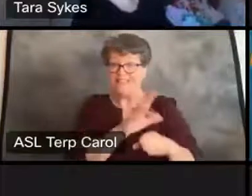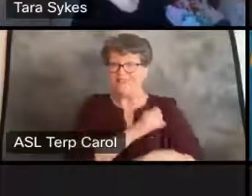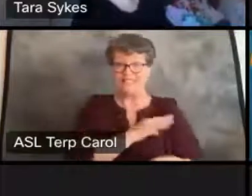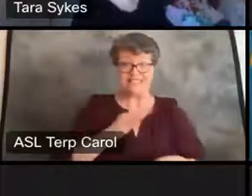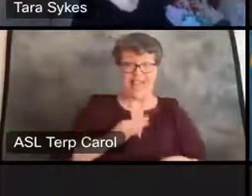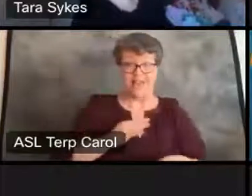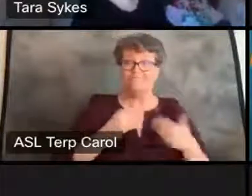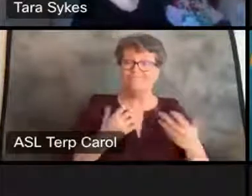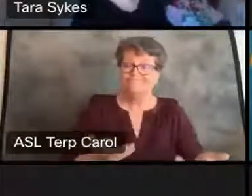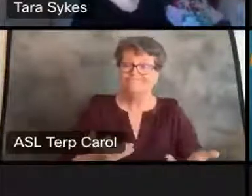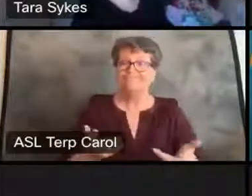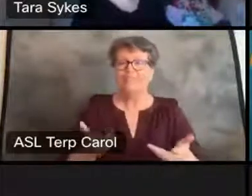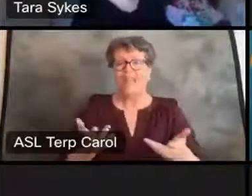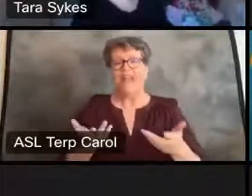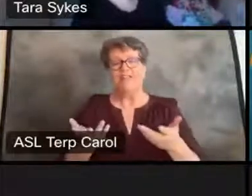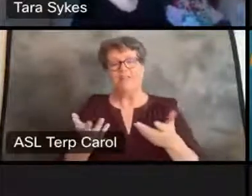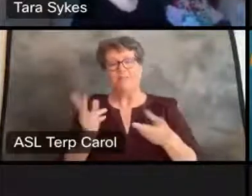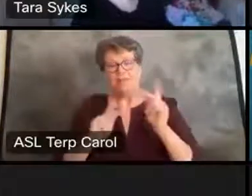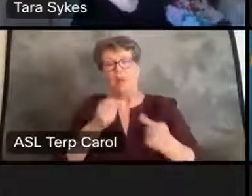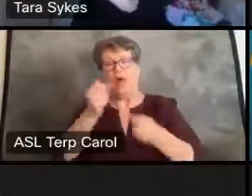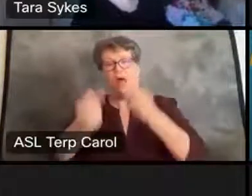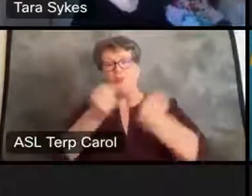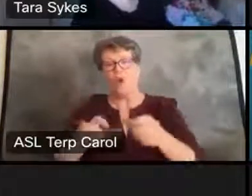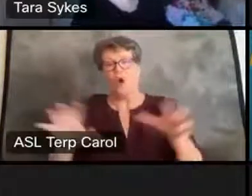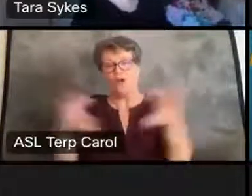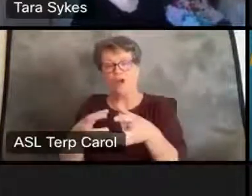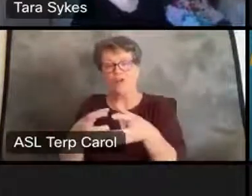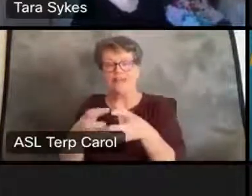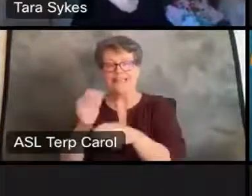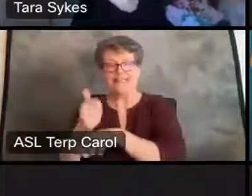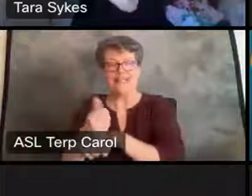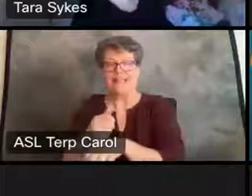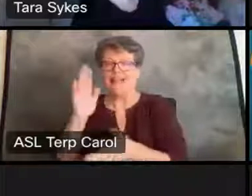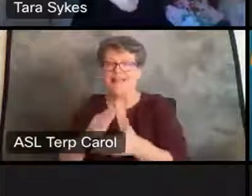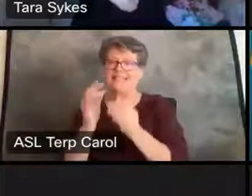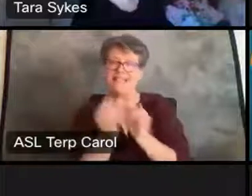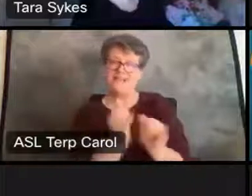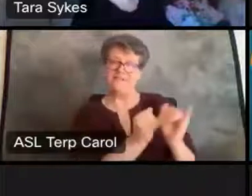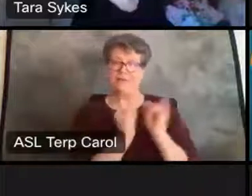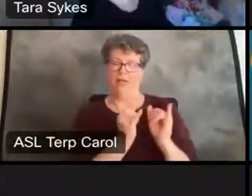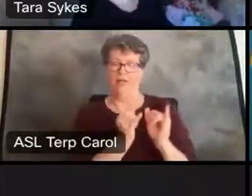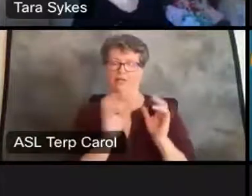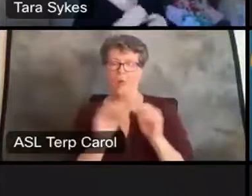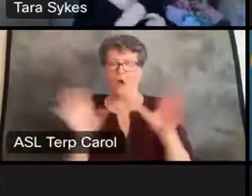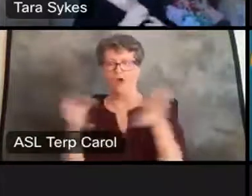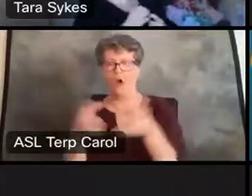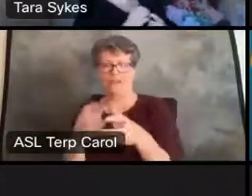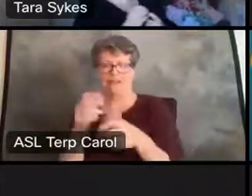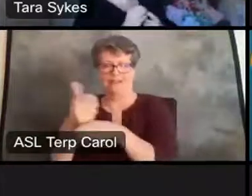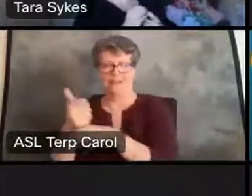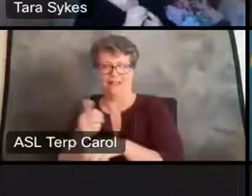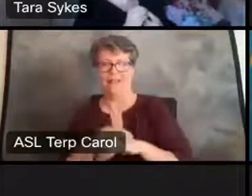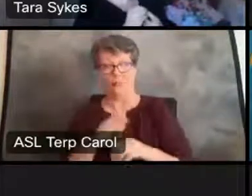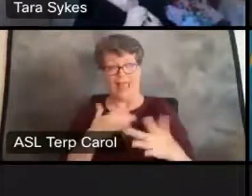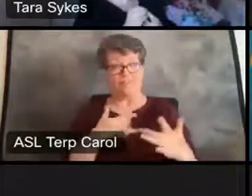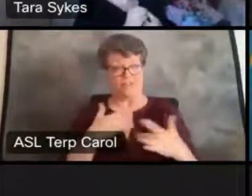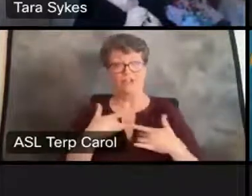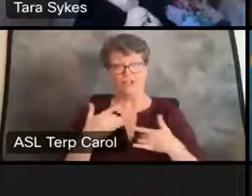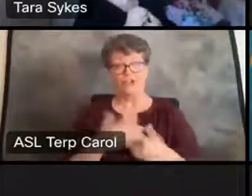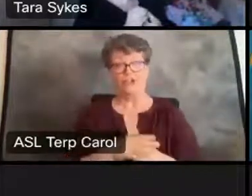access, because we really feel like there's a direct connection between having staff and being able to deliver a